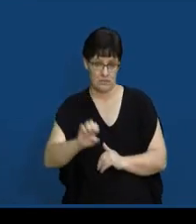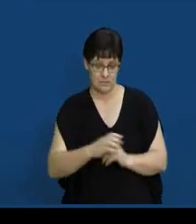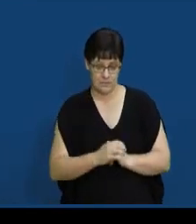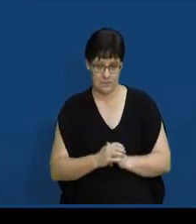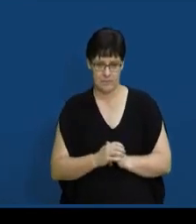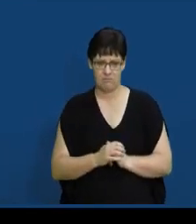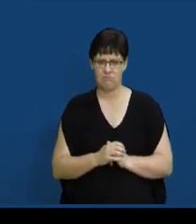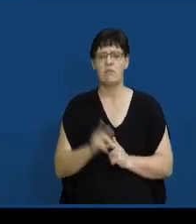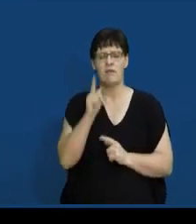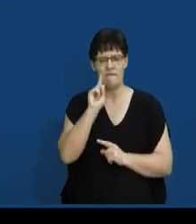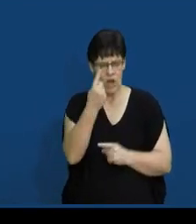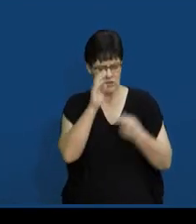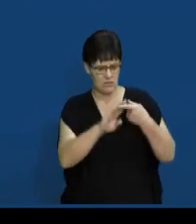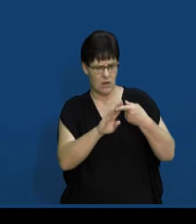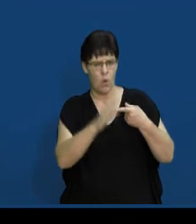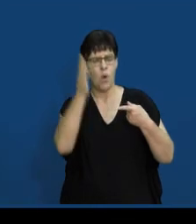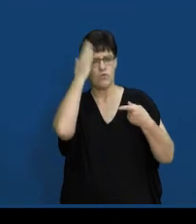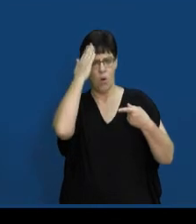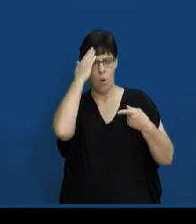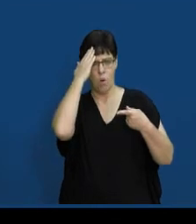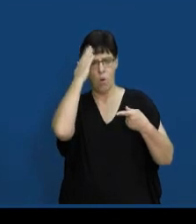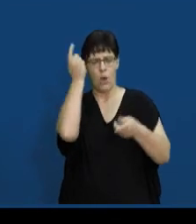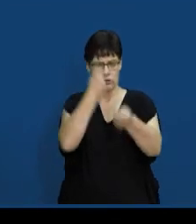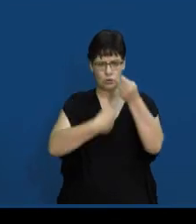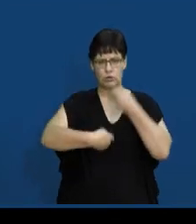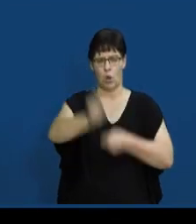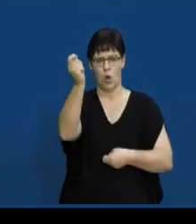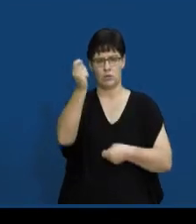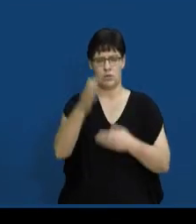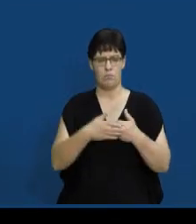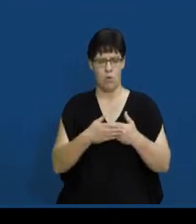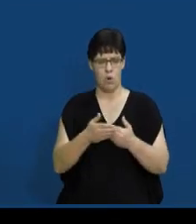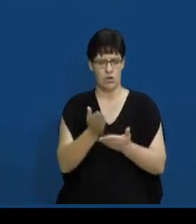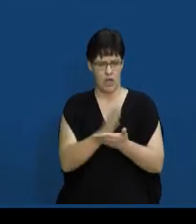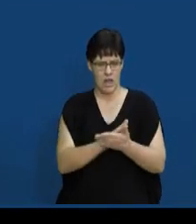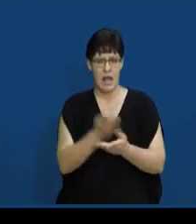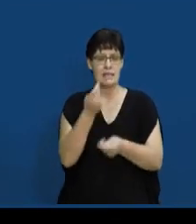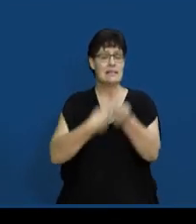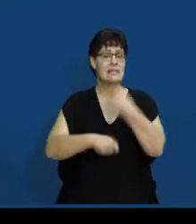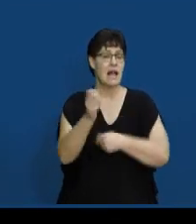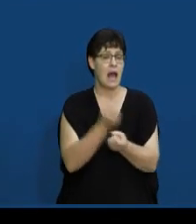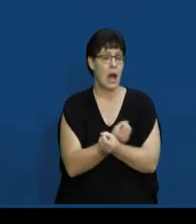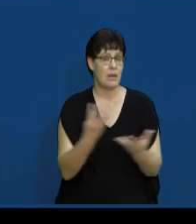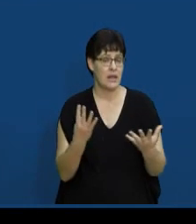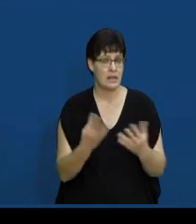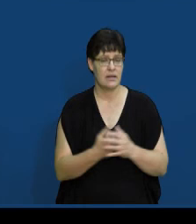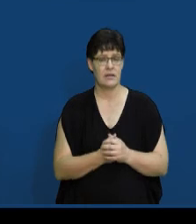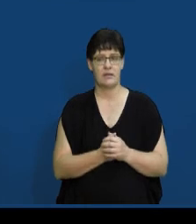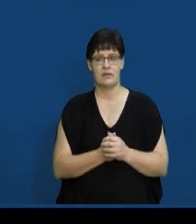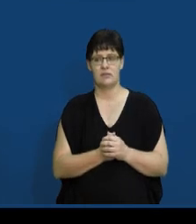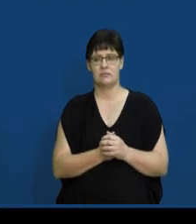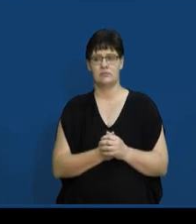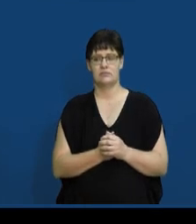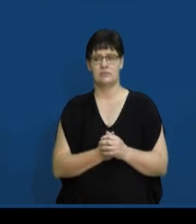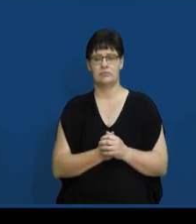Firstly, we know that we sold more shares, right? And how many shares did we sell? Let's work from this slide